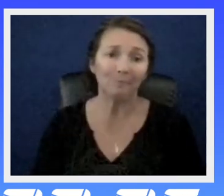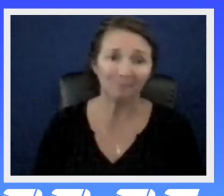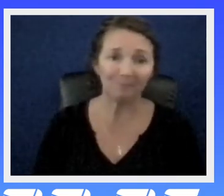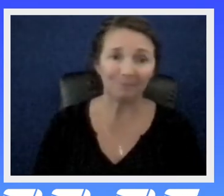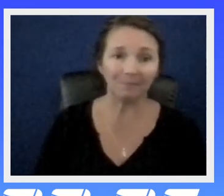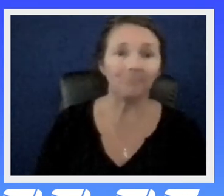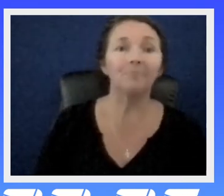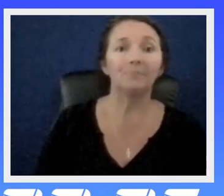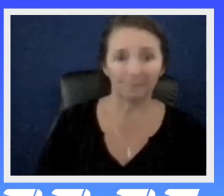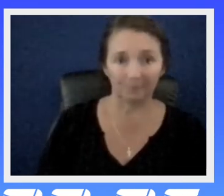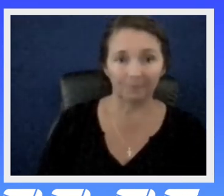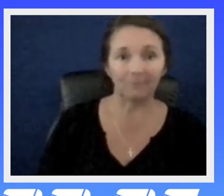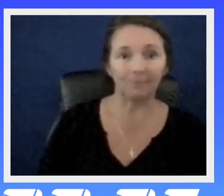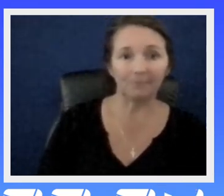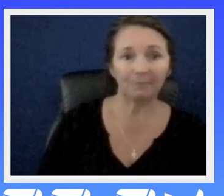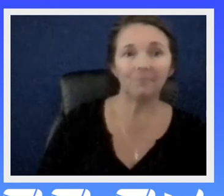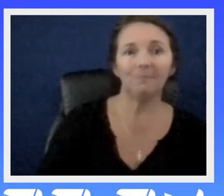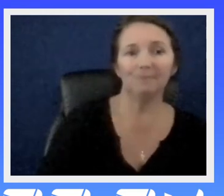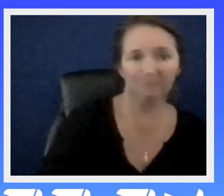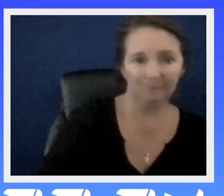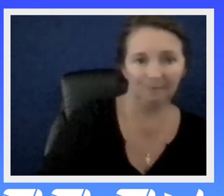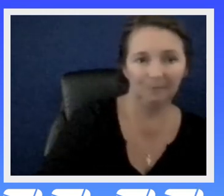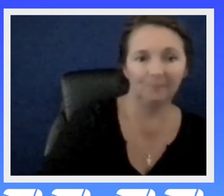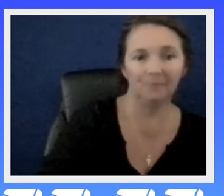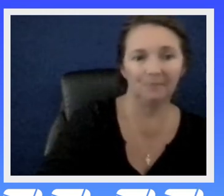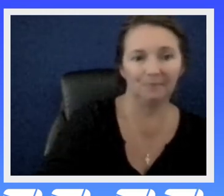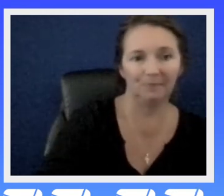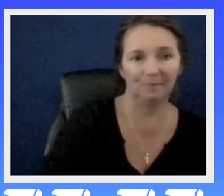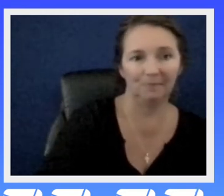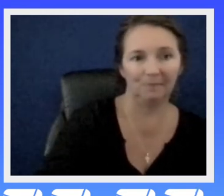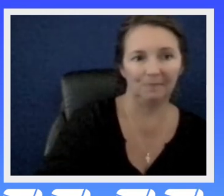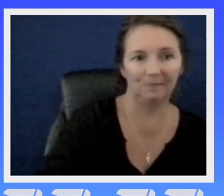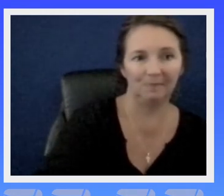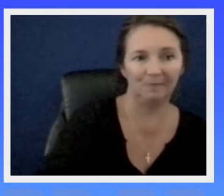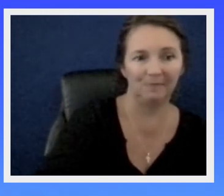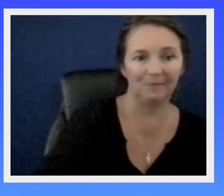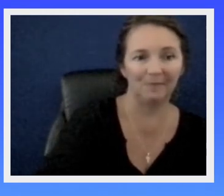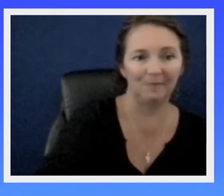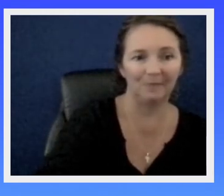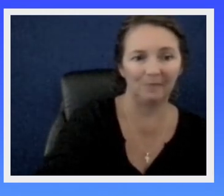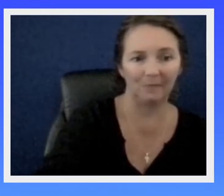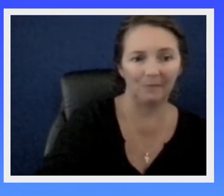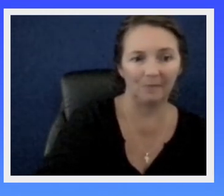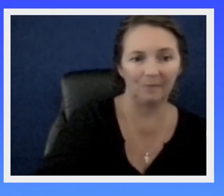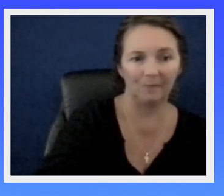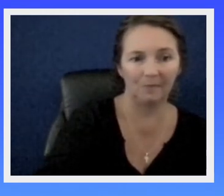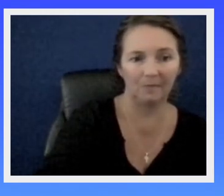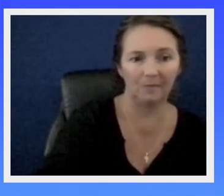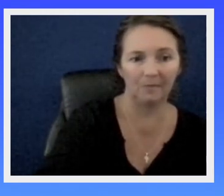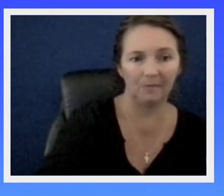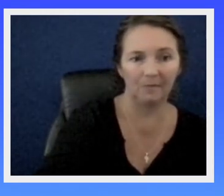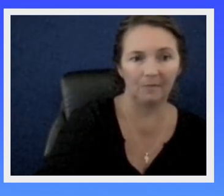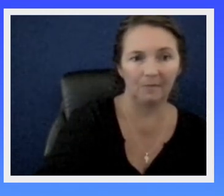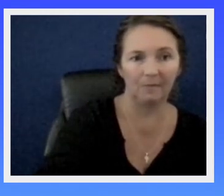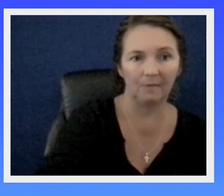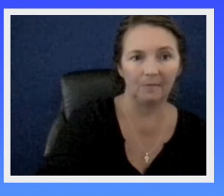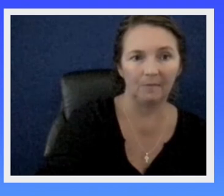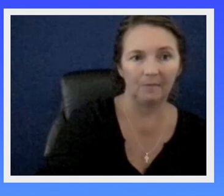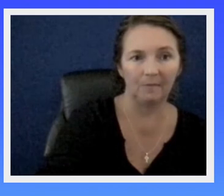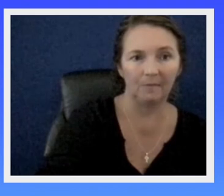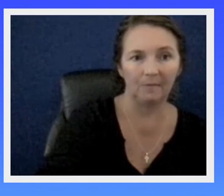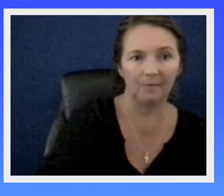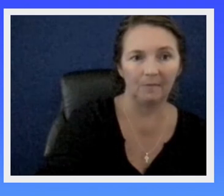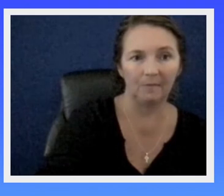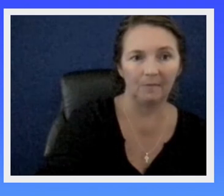Thank you so much. We got through all four questions, and we'll start with closing statements. We'll do 2.5 minutes for each